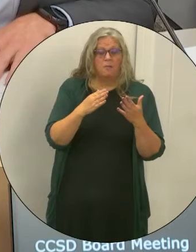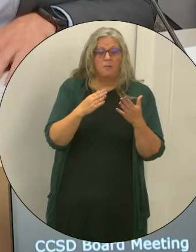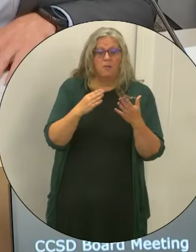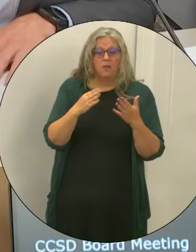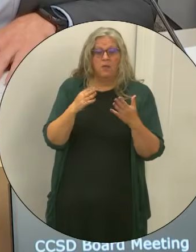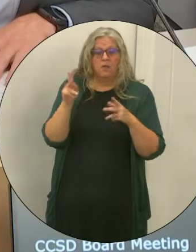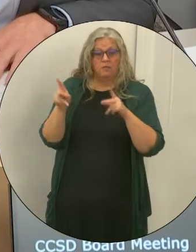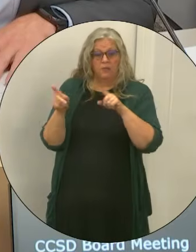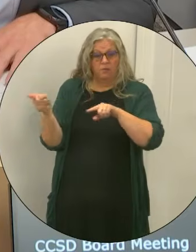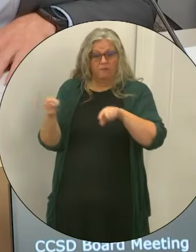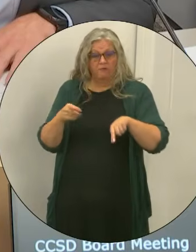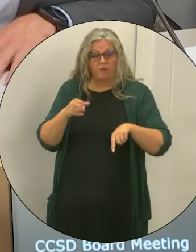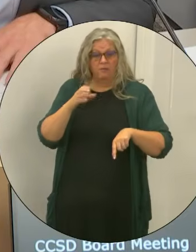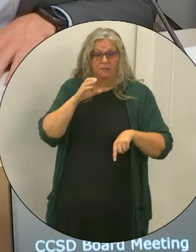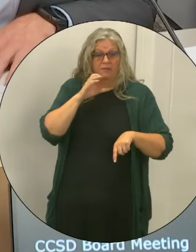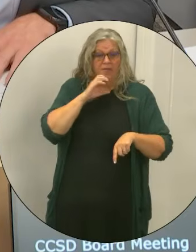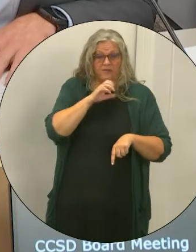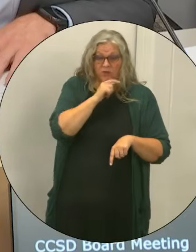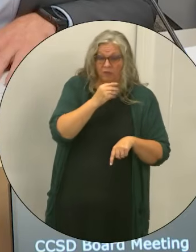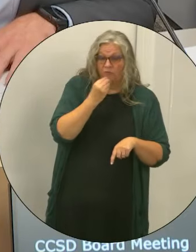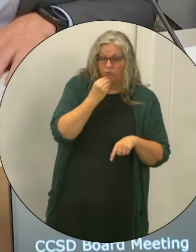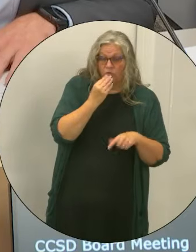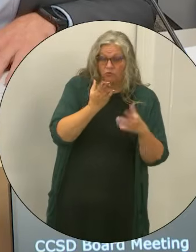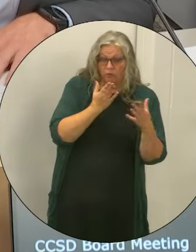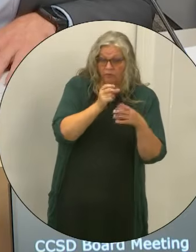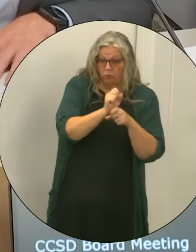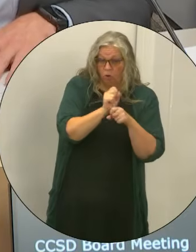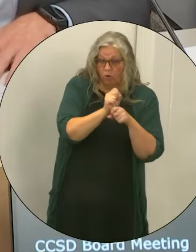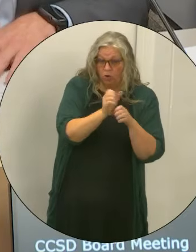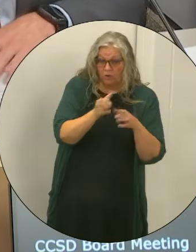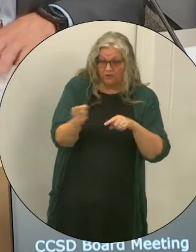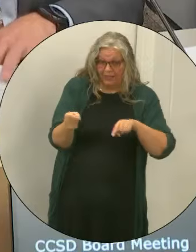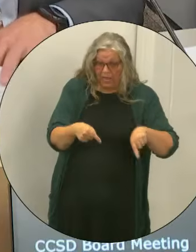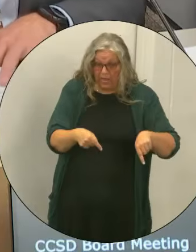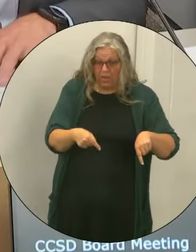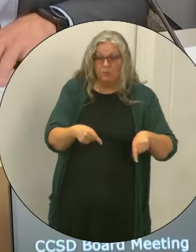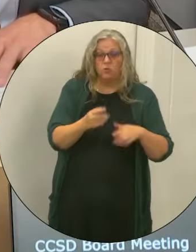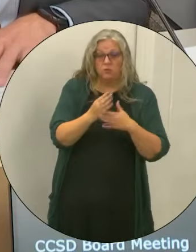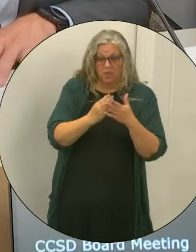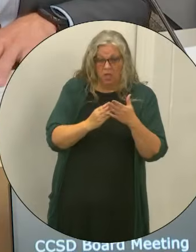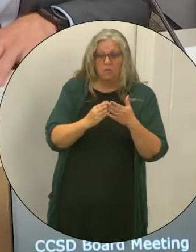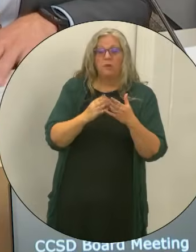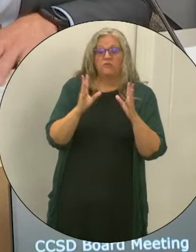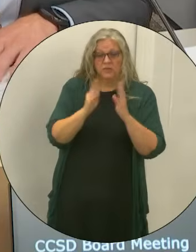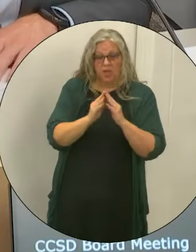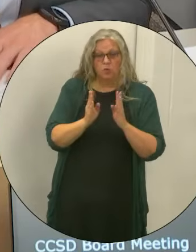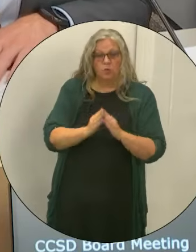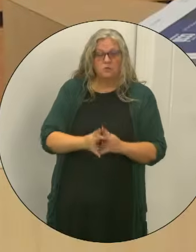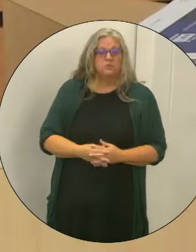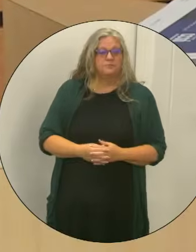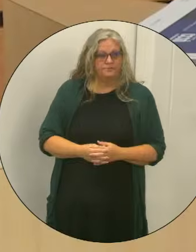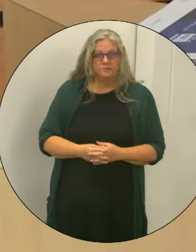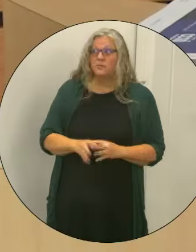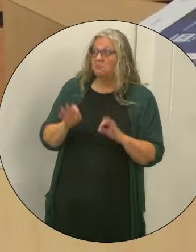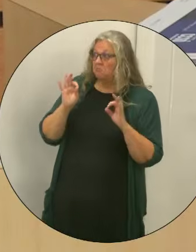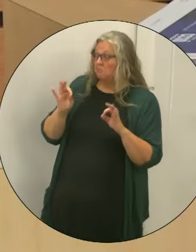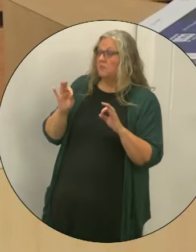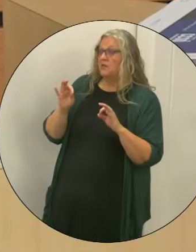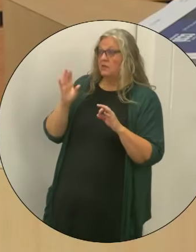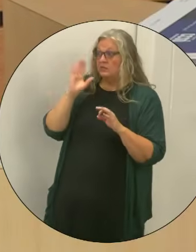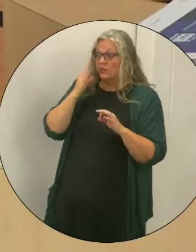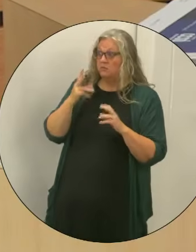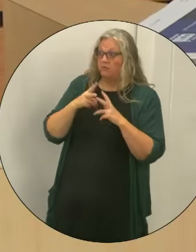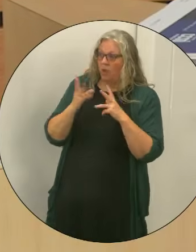our cafeteria food service workers that have attended some of our town halls. Thank you so much. It sounds like it's been very